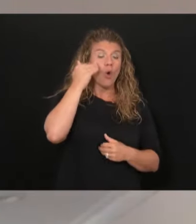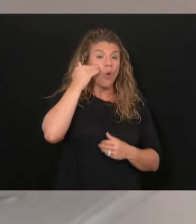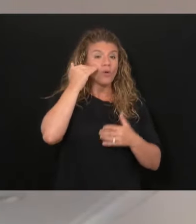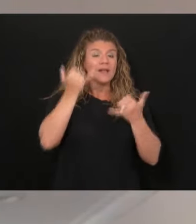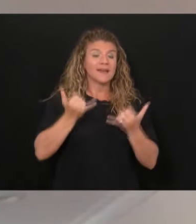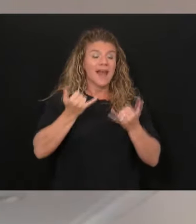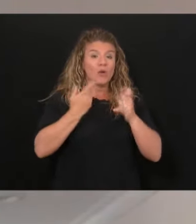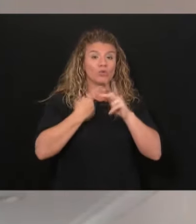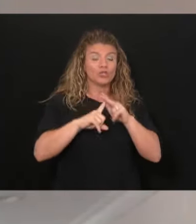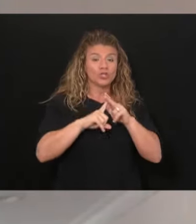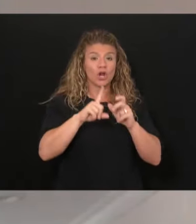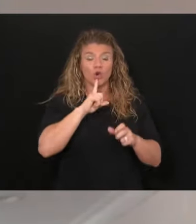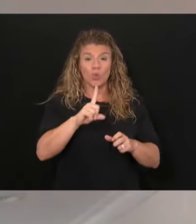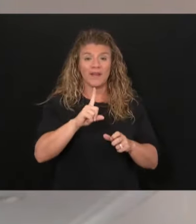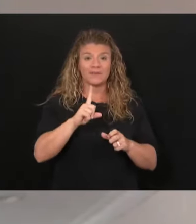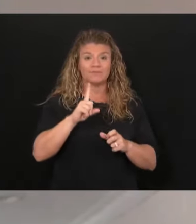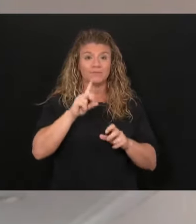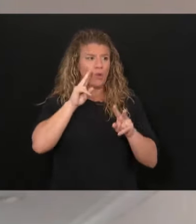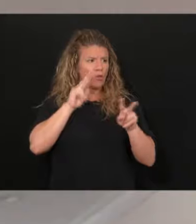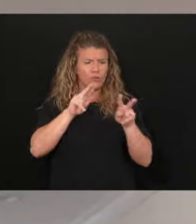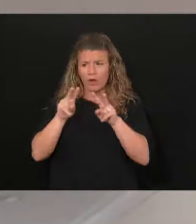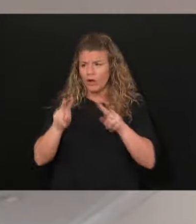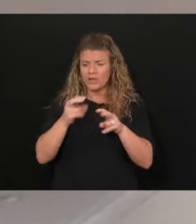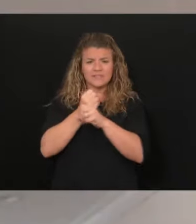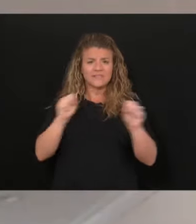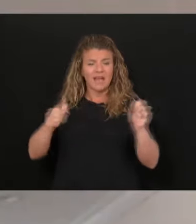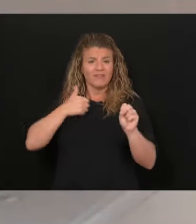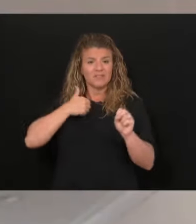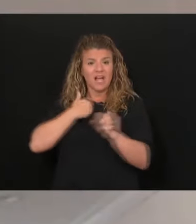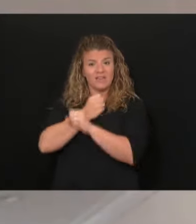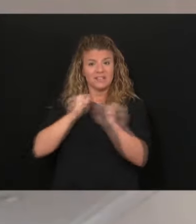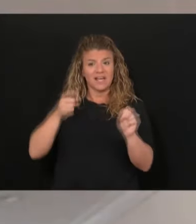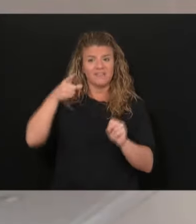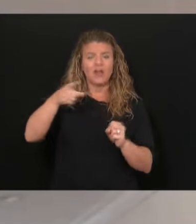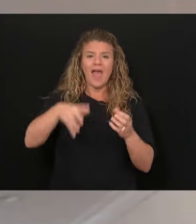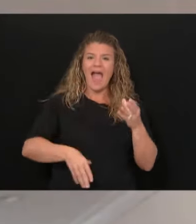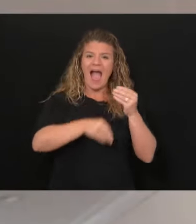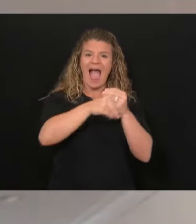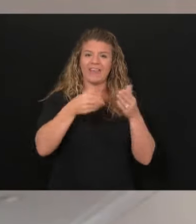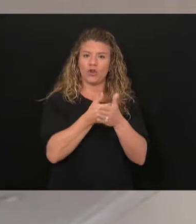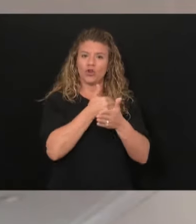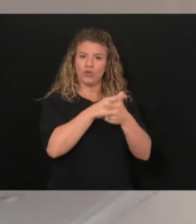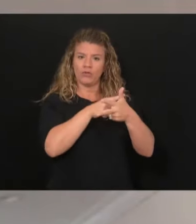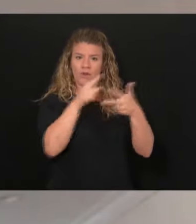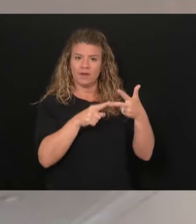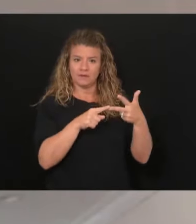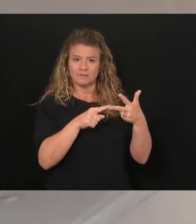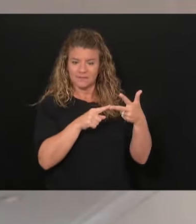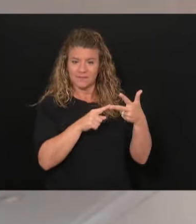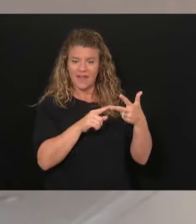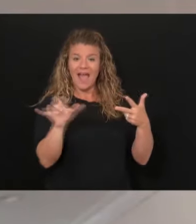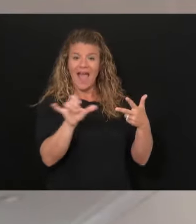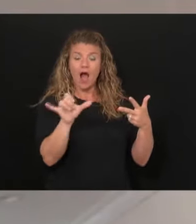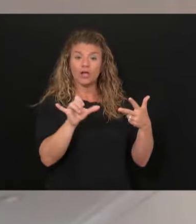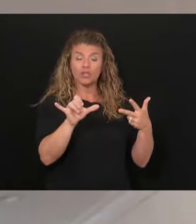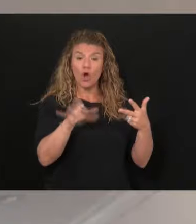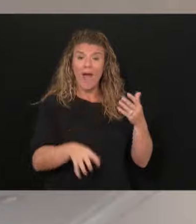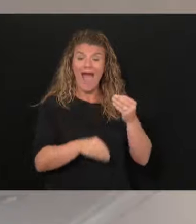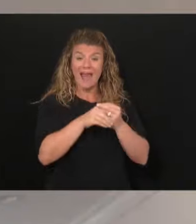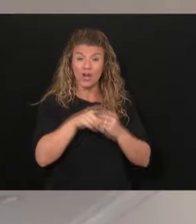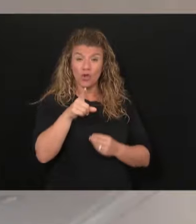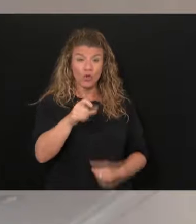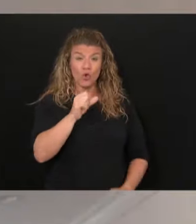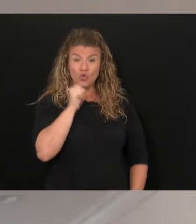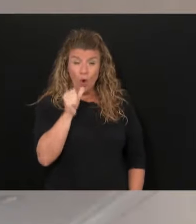to really protect other people, let's add these 3 C's. And let's also add the idea that if you don't feel well, then